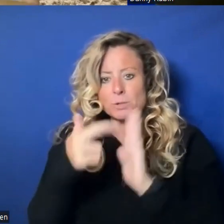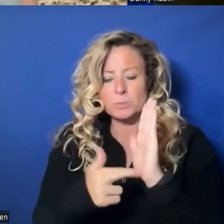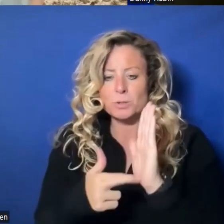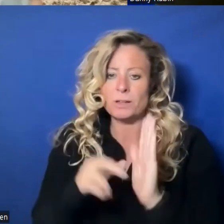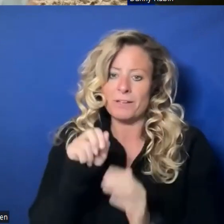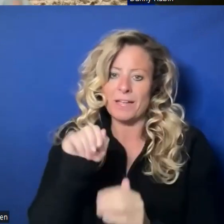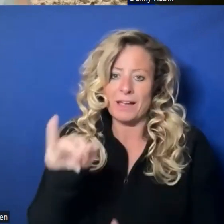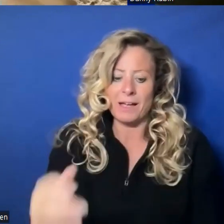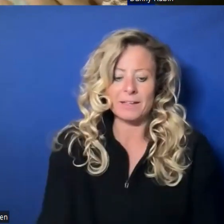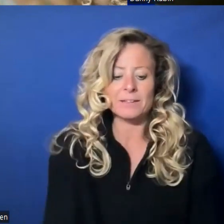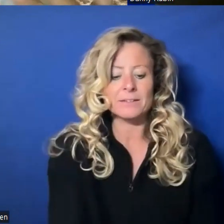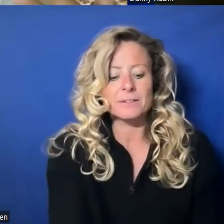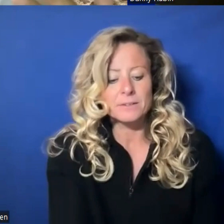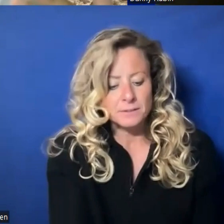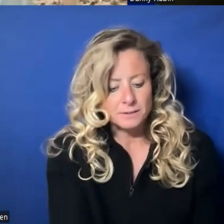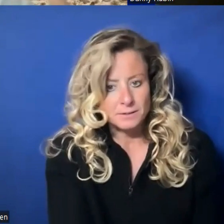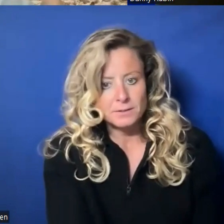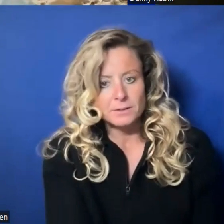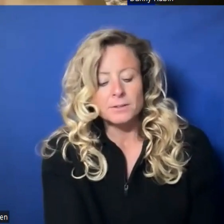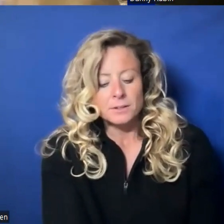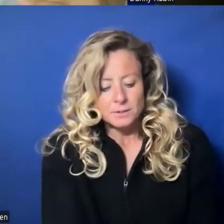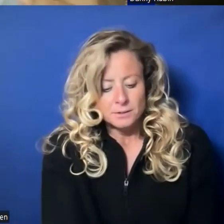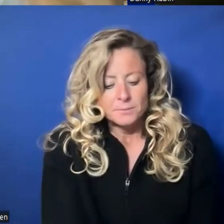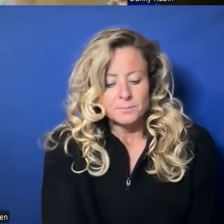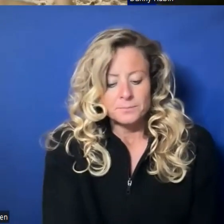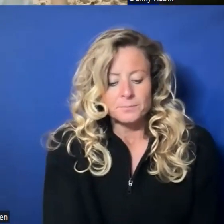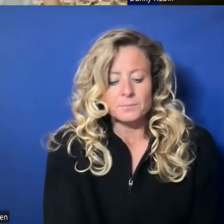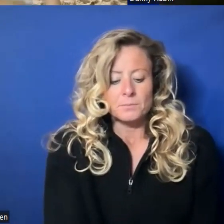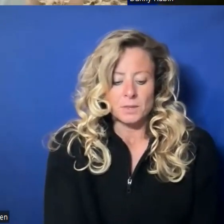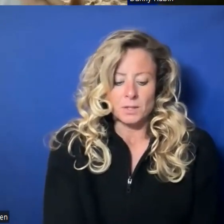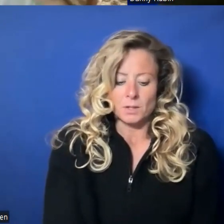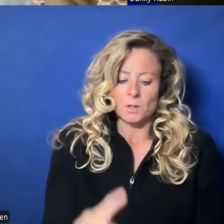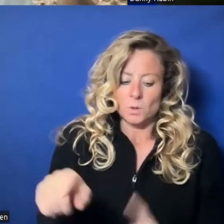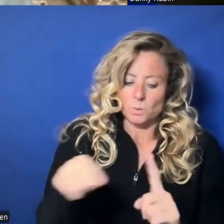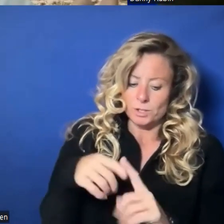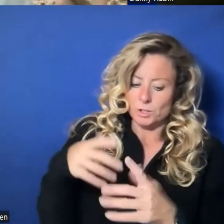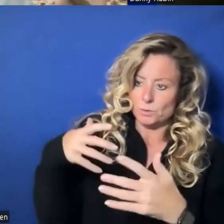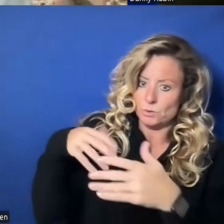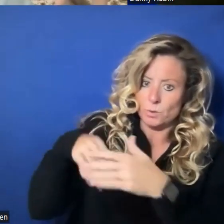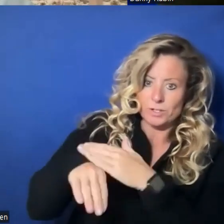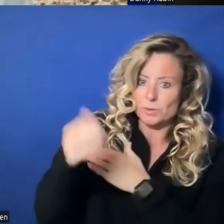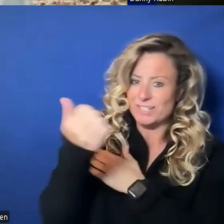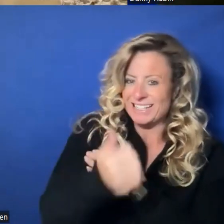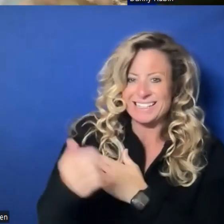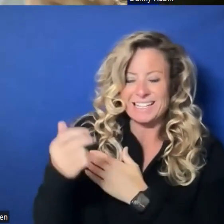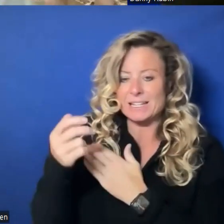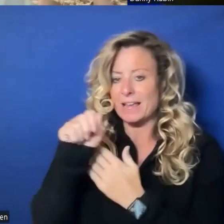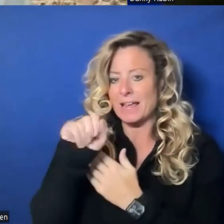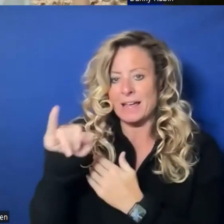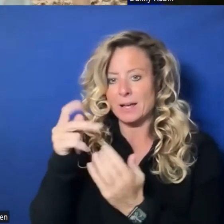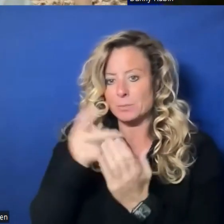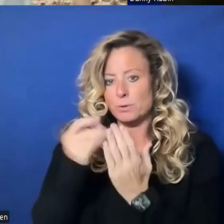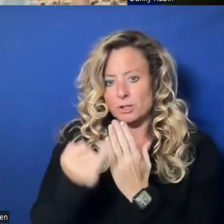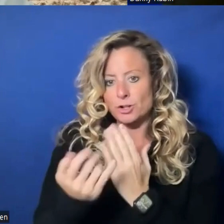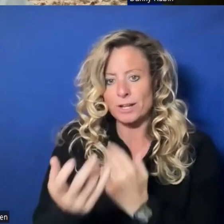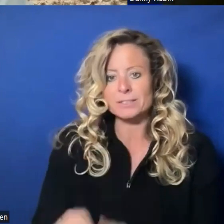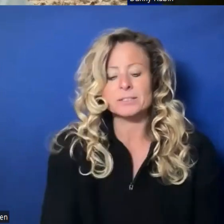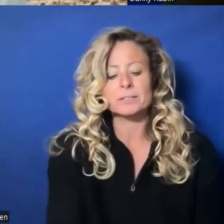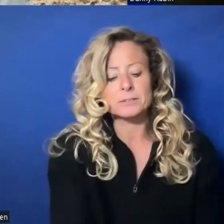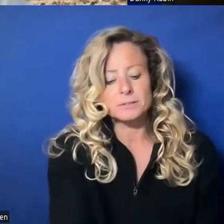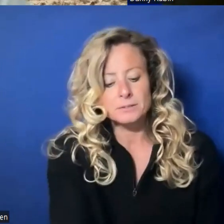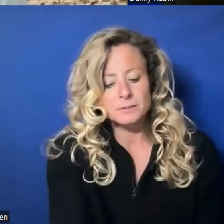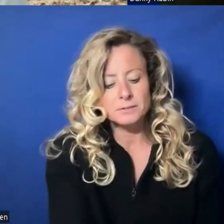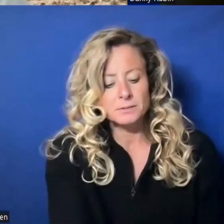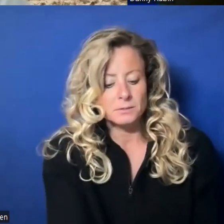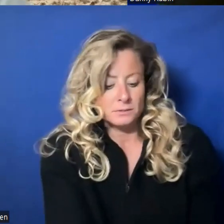And AI, when you will get into it, when you work on any AI project, then